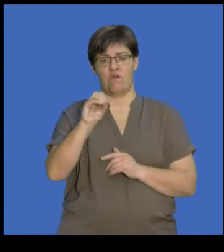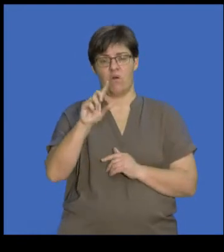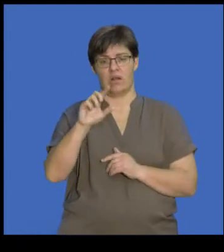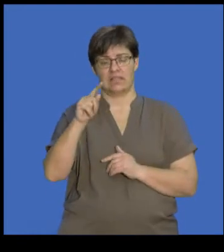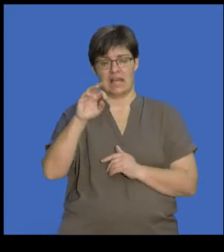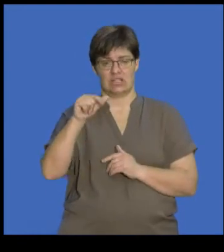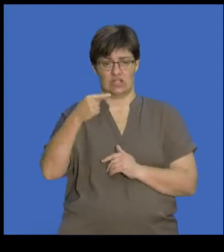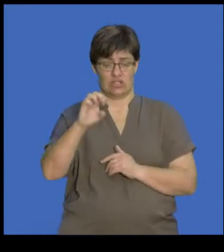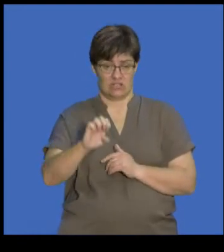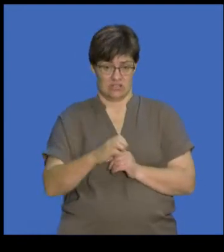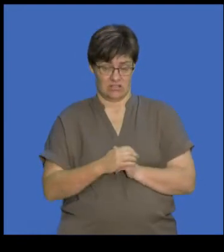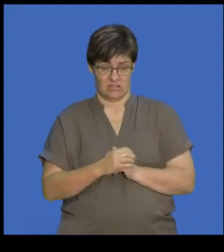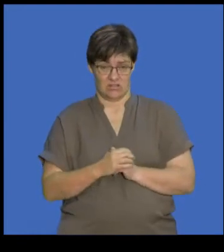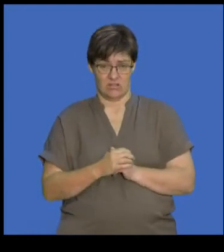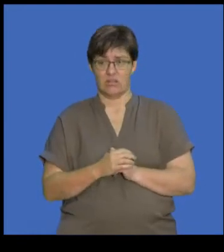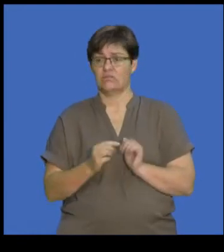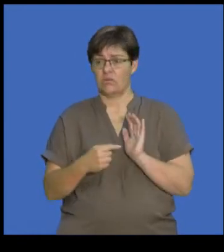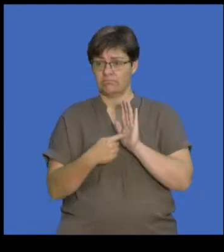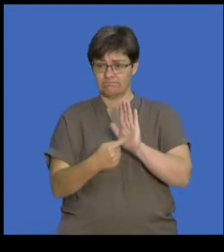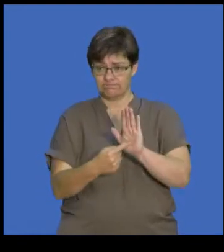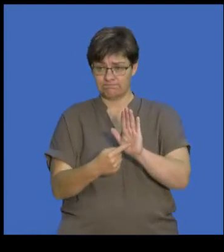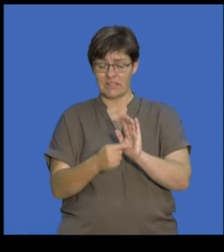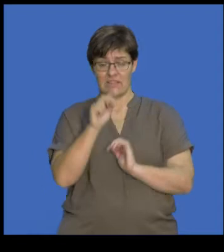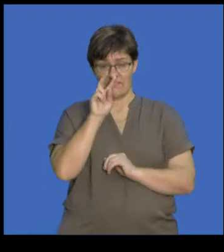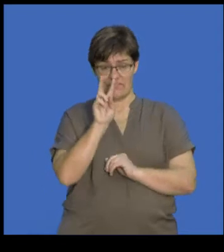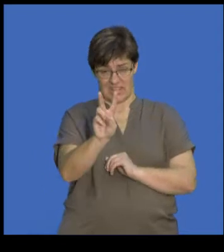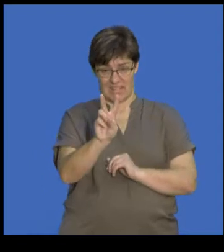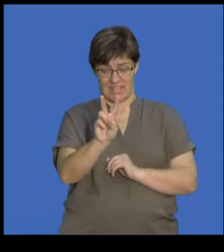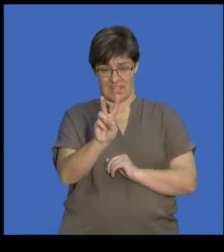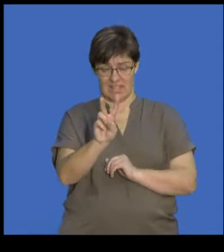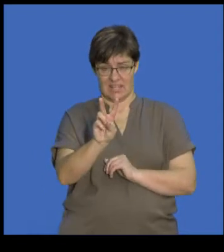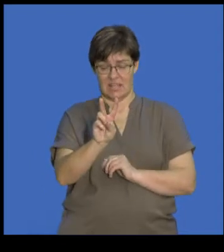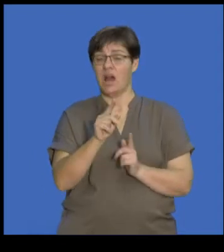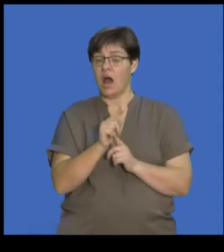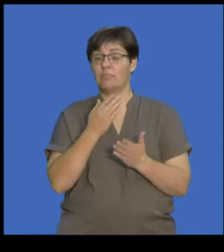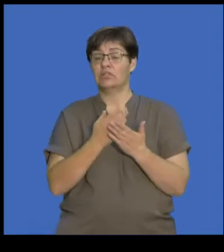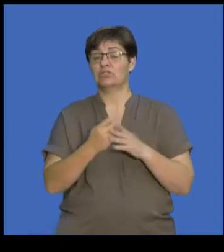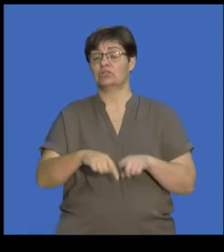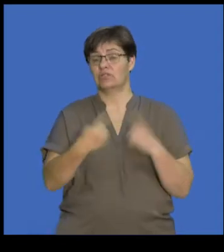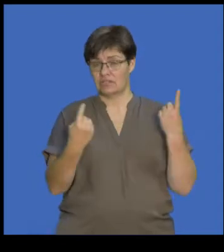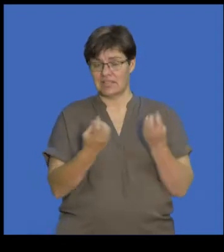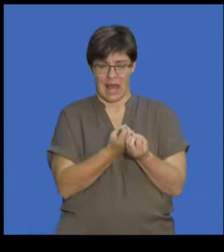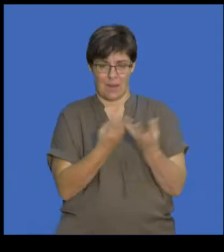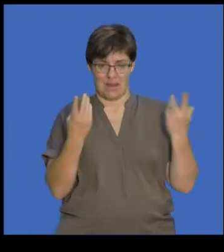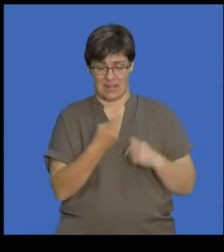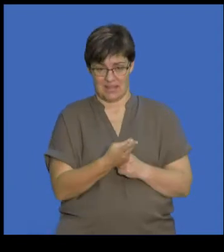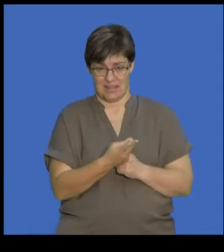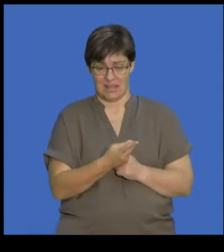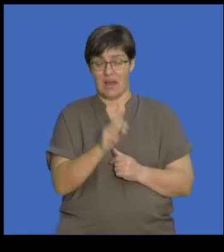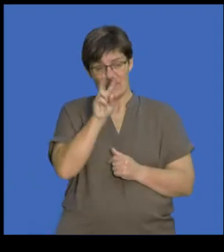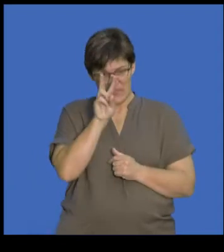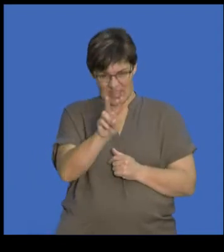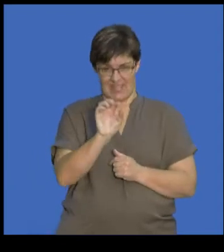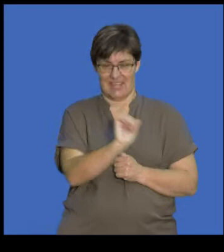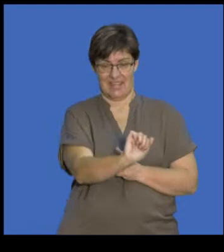So take note, the symbol for potential difference, of which potential difference is actually the quantity. V is